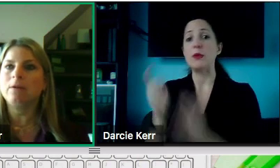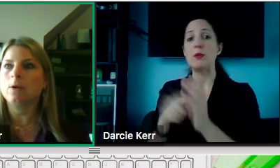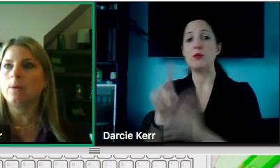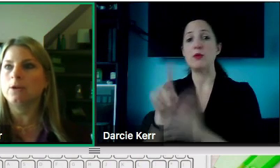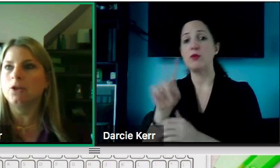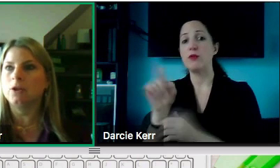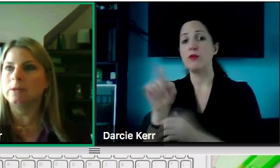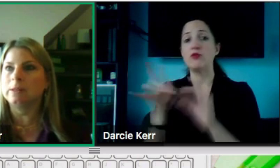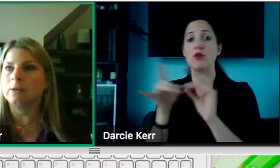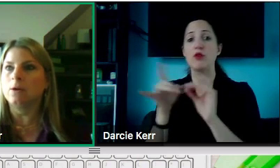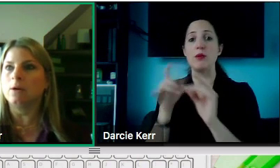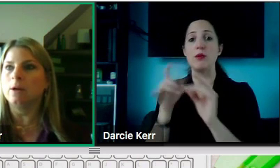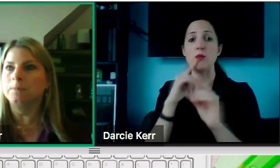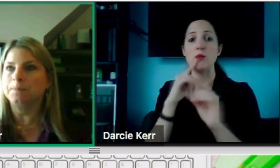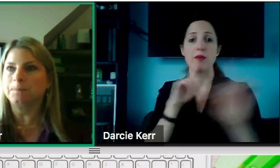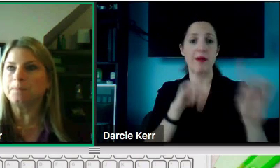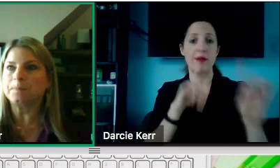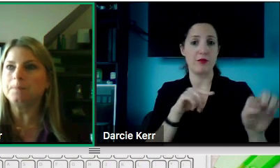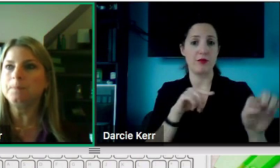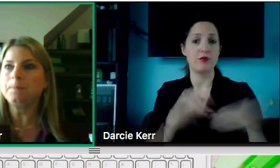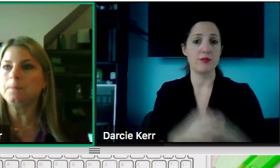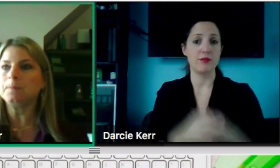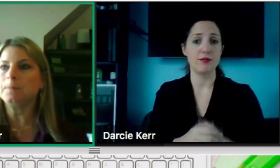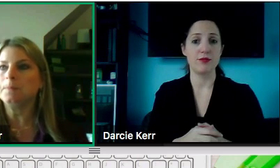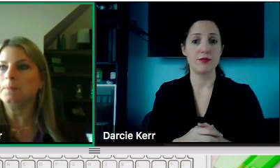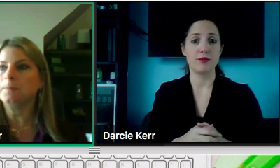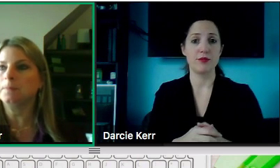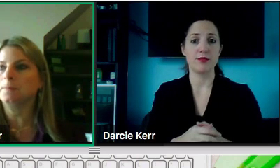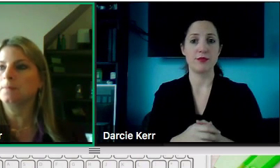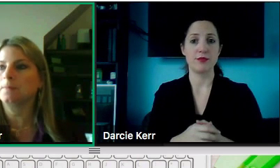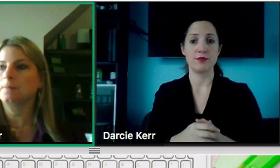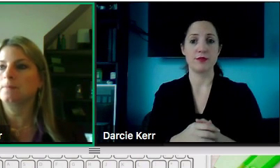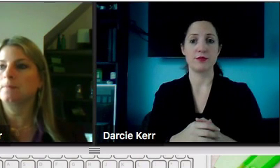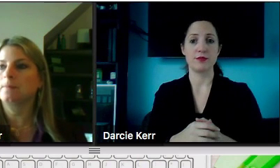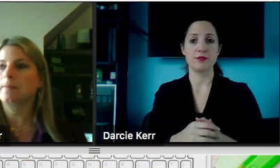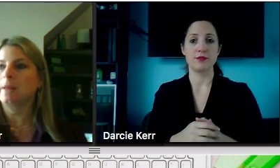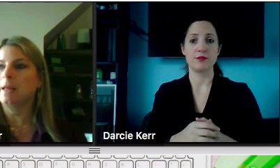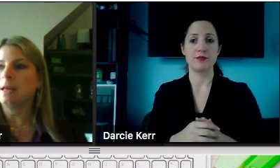answer any of your questions at all.